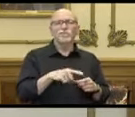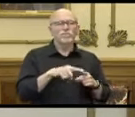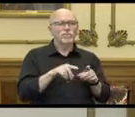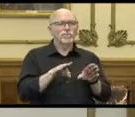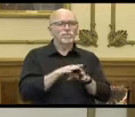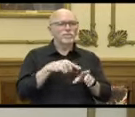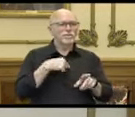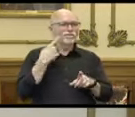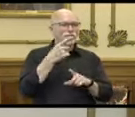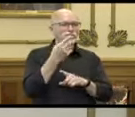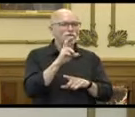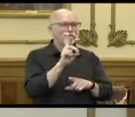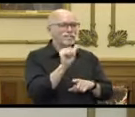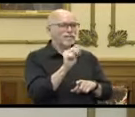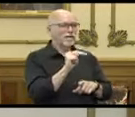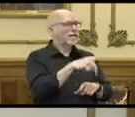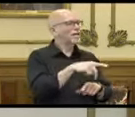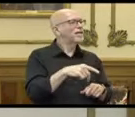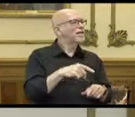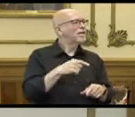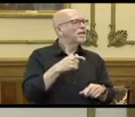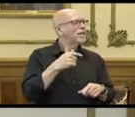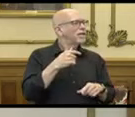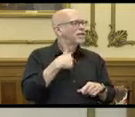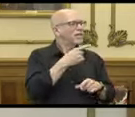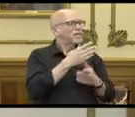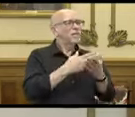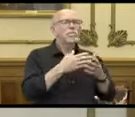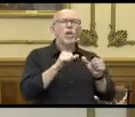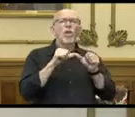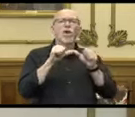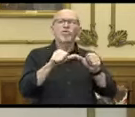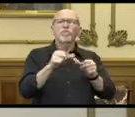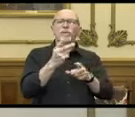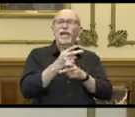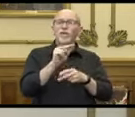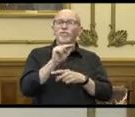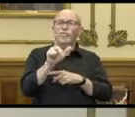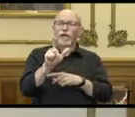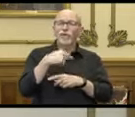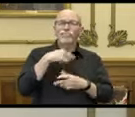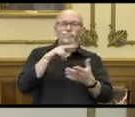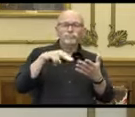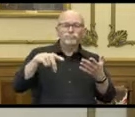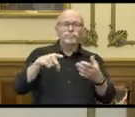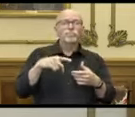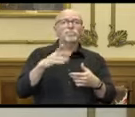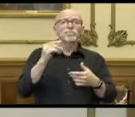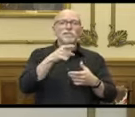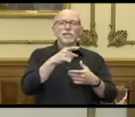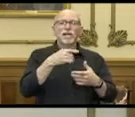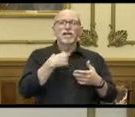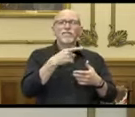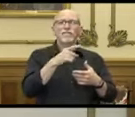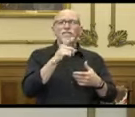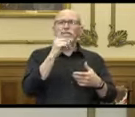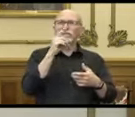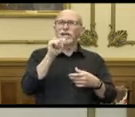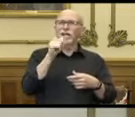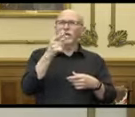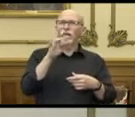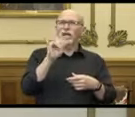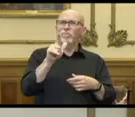for Dr. Dan. I was reviewing some of the long-term care newsletters, and there was a letter in April